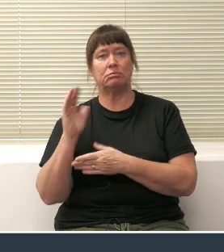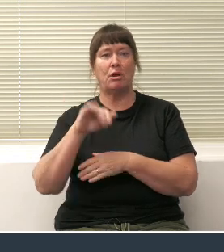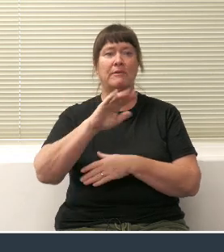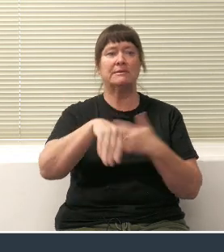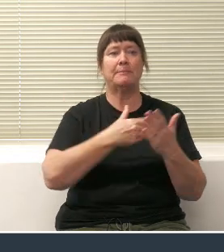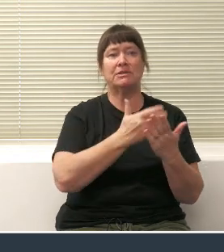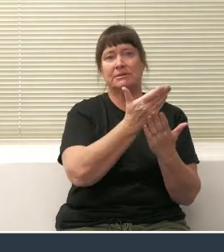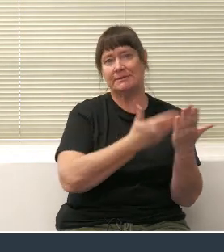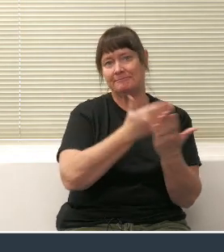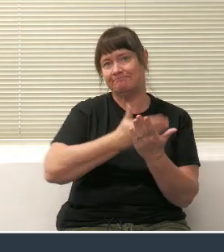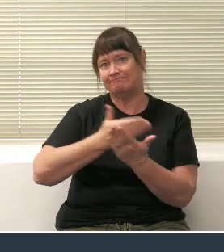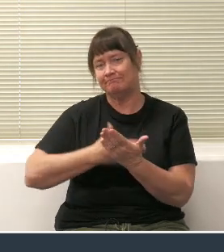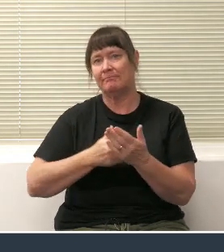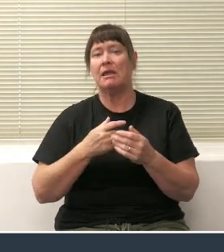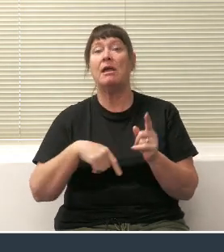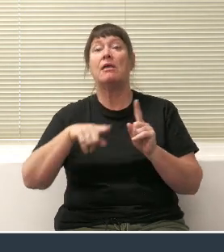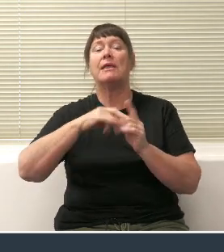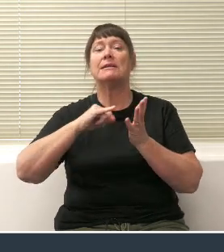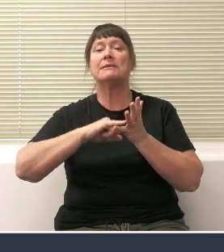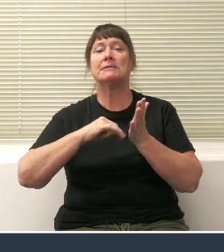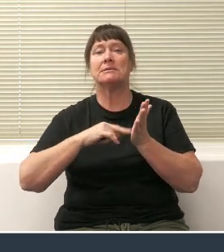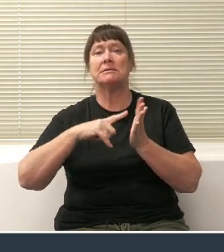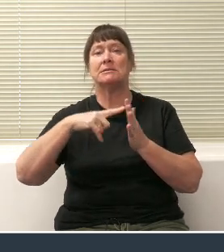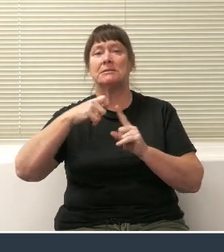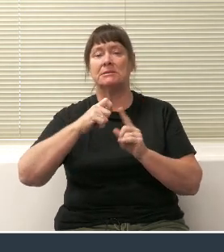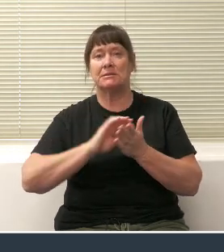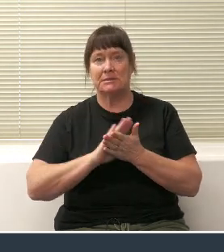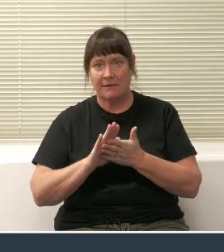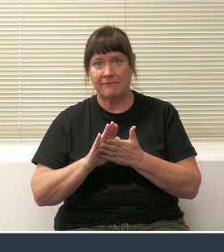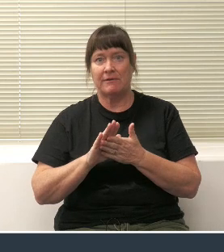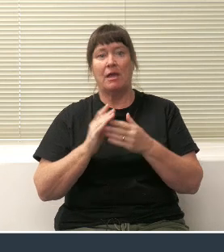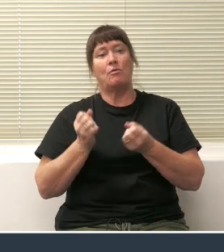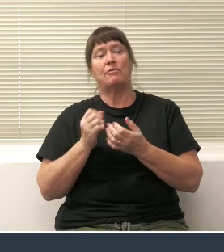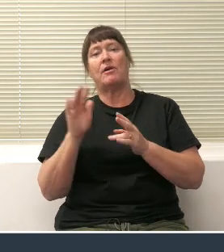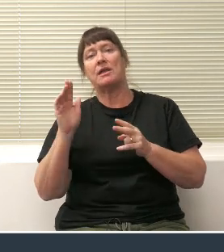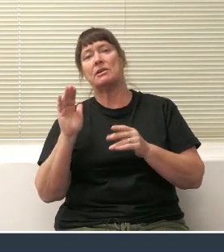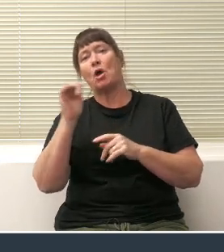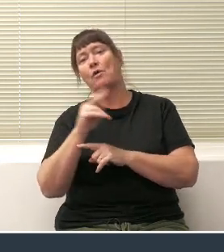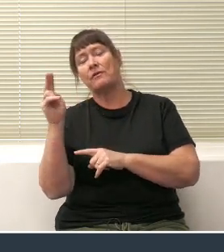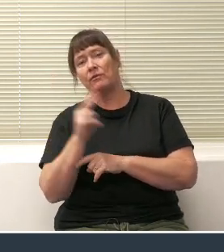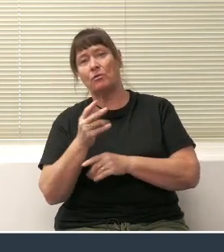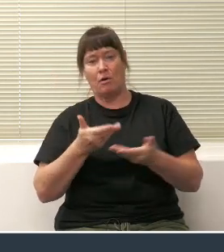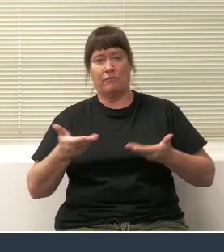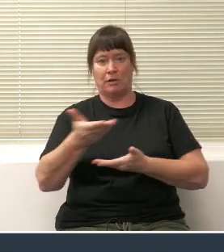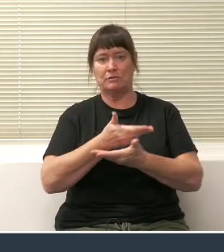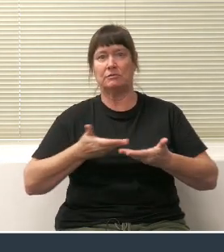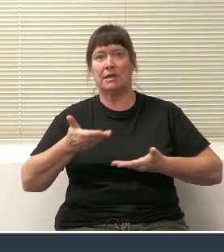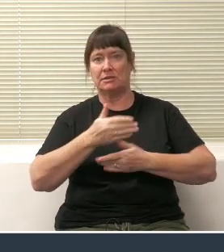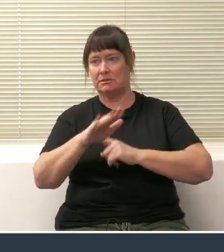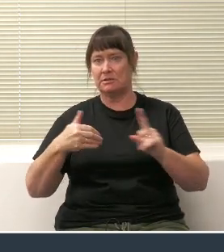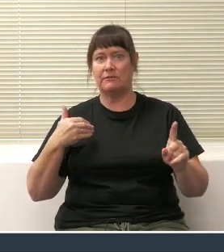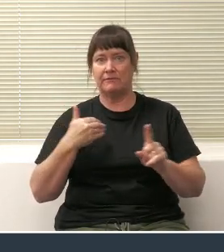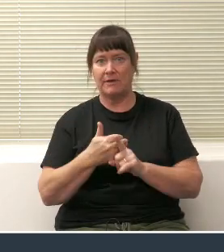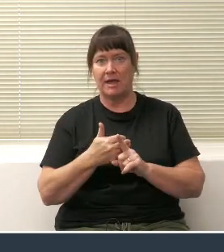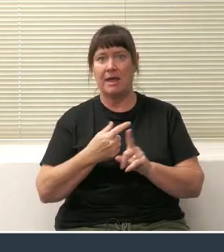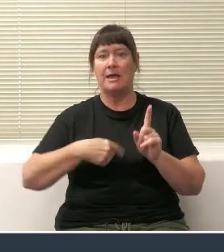briefly from Steph to provide an overview of the consultation itself. And then Danica will run us through the paper